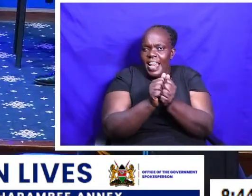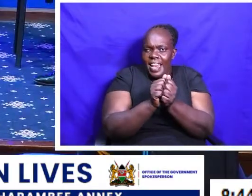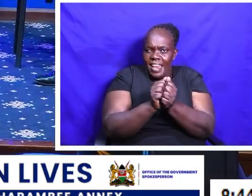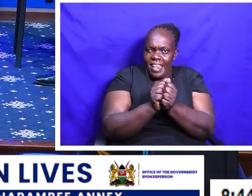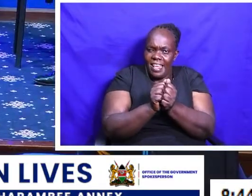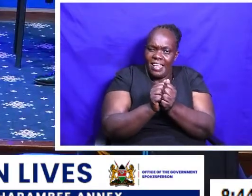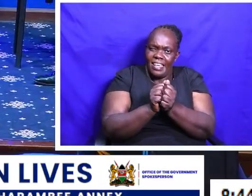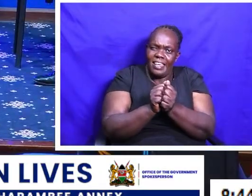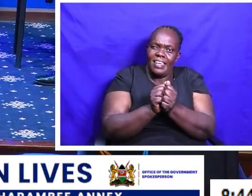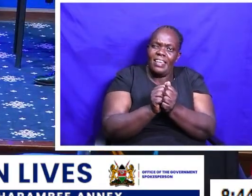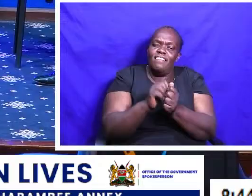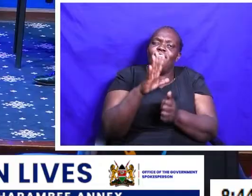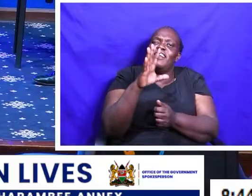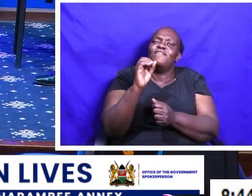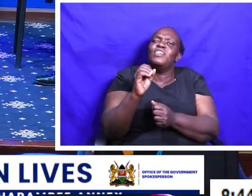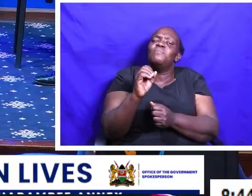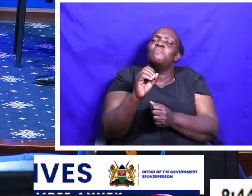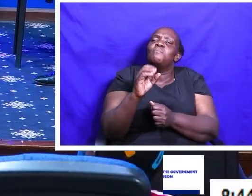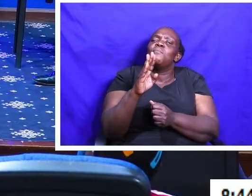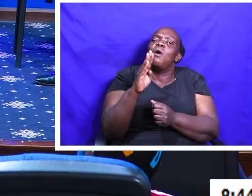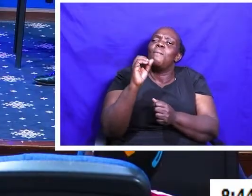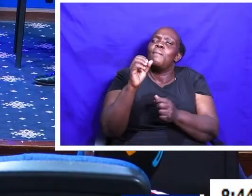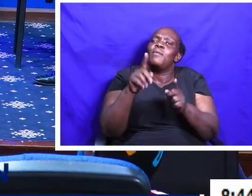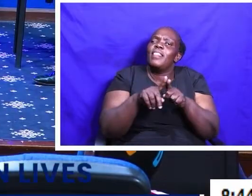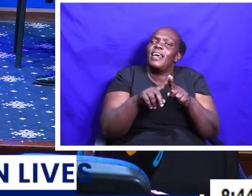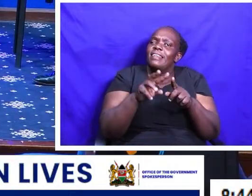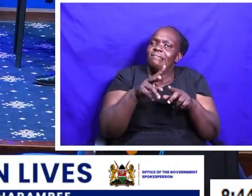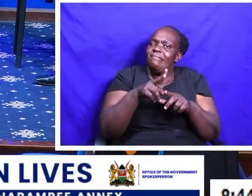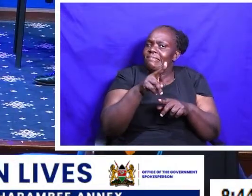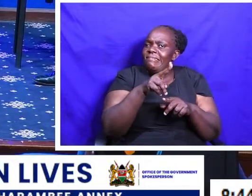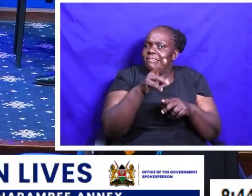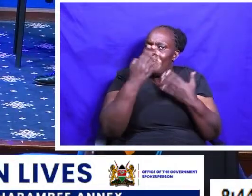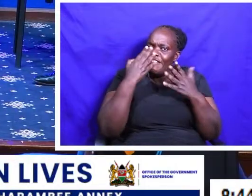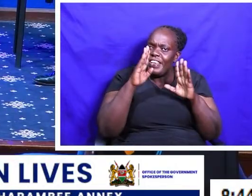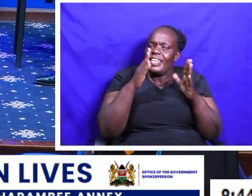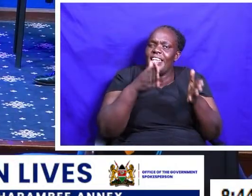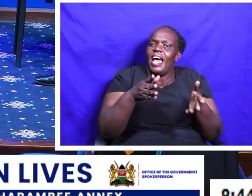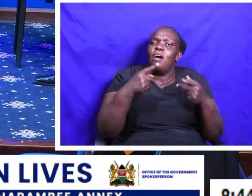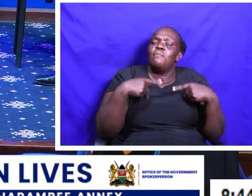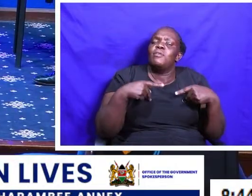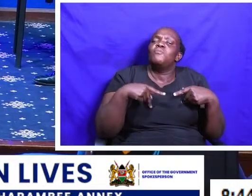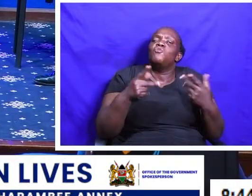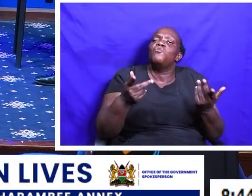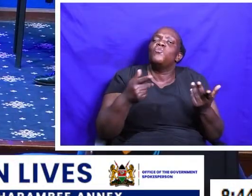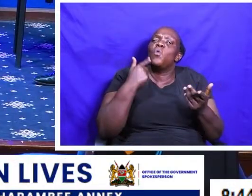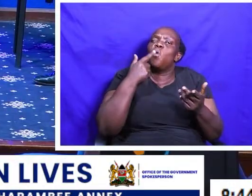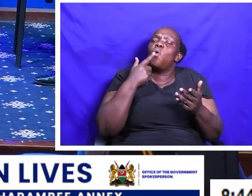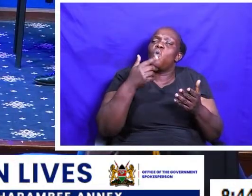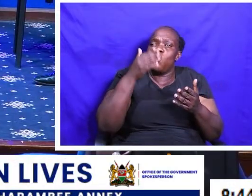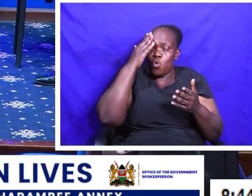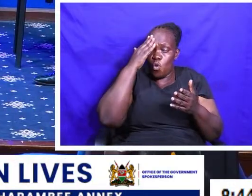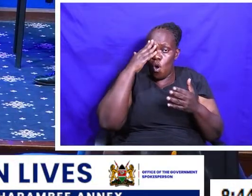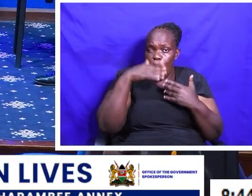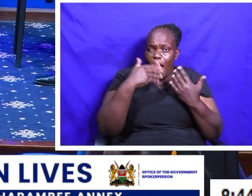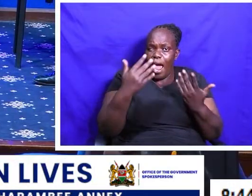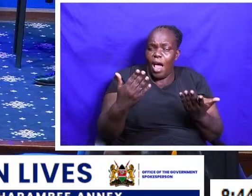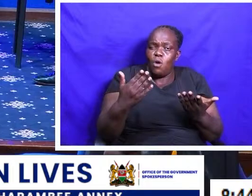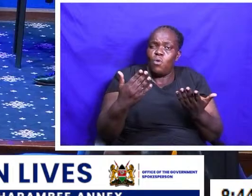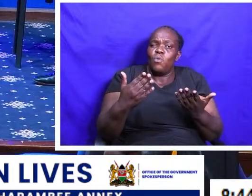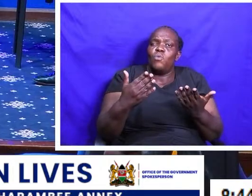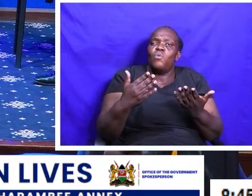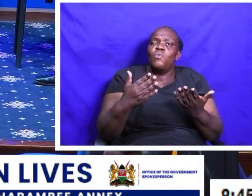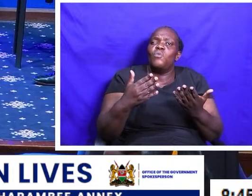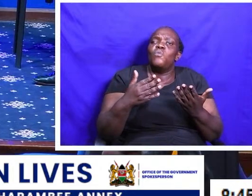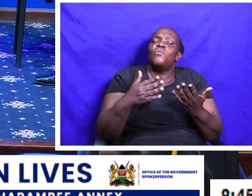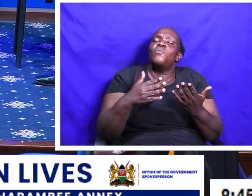crates zenu mtungi. Mtungi za 50 bob. Tukazikata tukasema sasa hawa watu waliwa discover namna gani